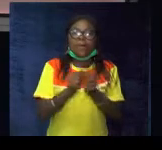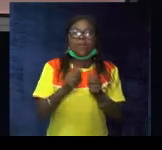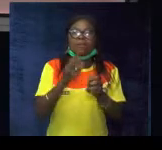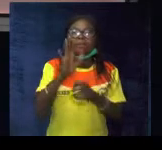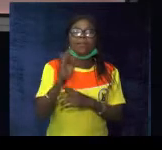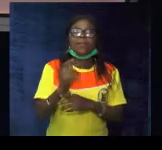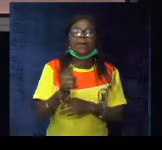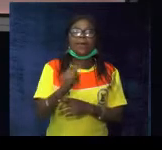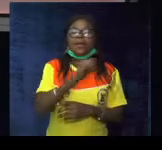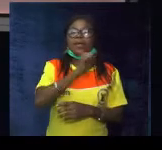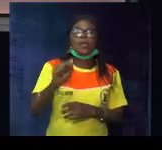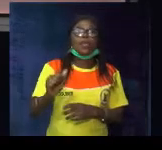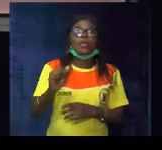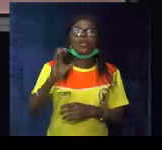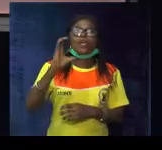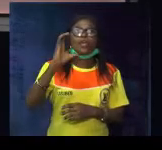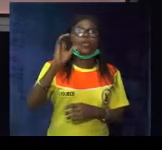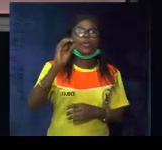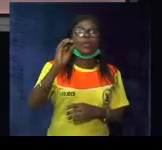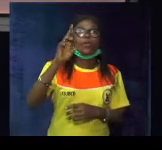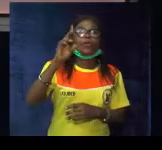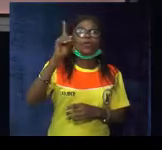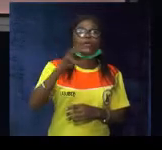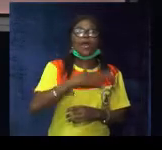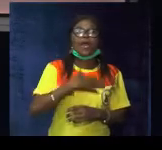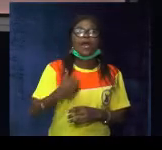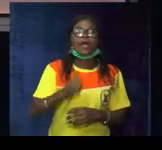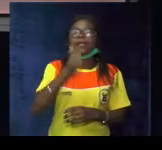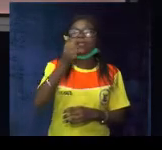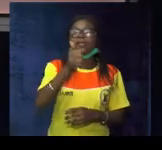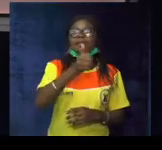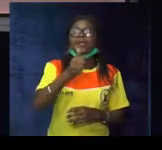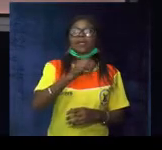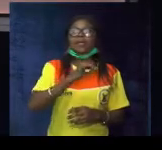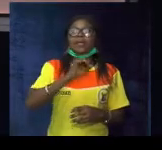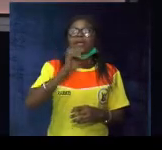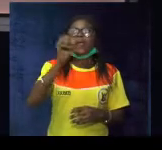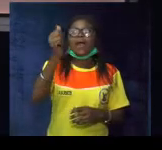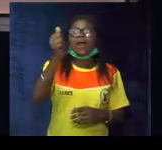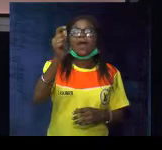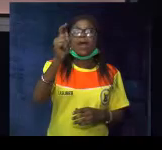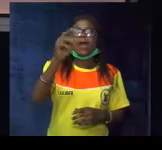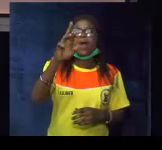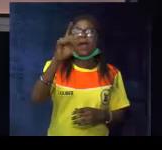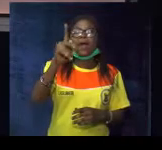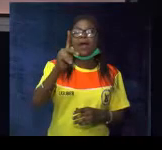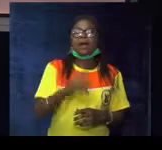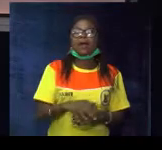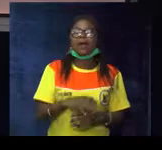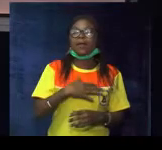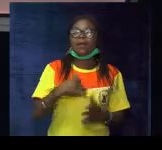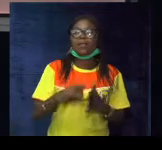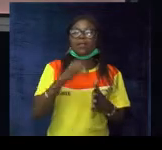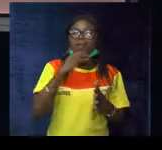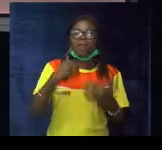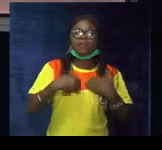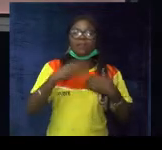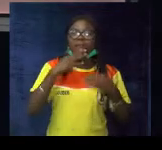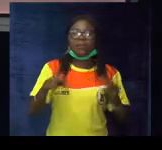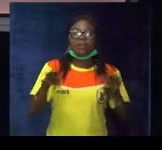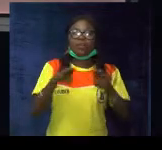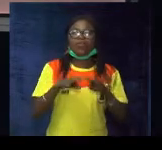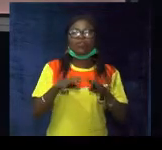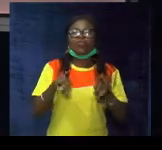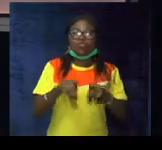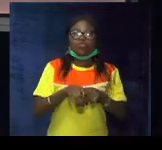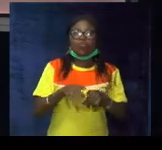So, for example, this is a segment. But if it is not closed, like this one, it's not a segment. It has to be closed.